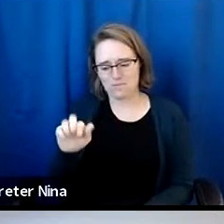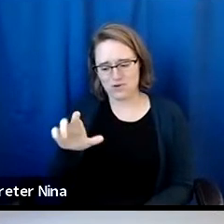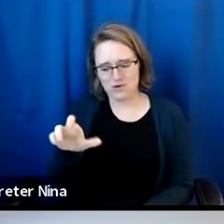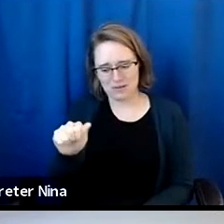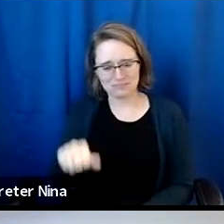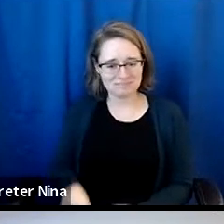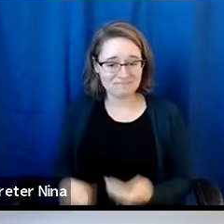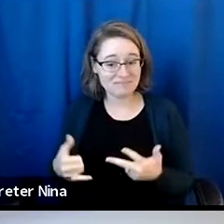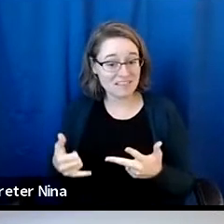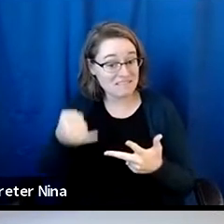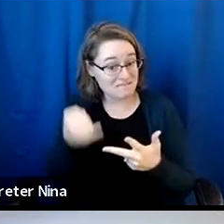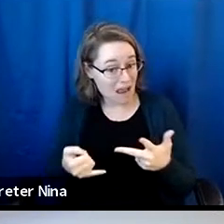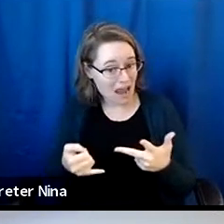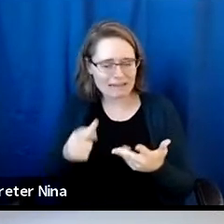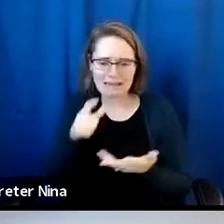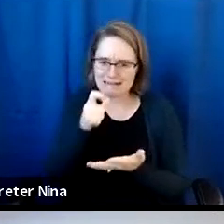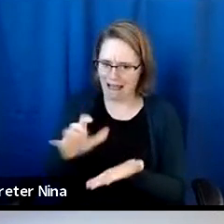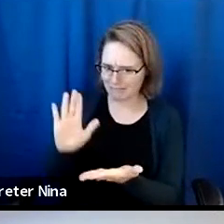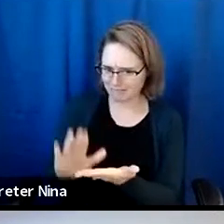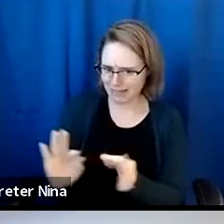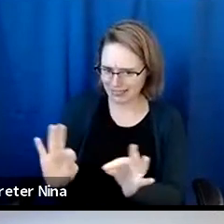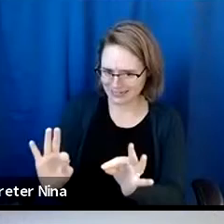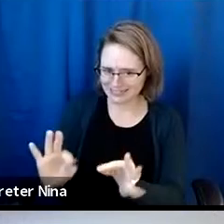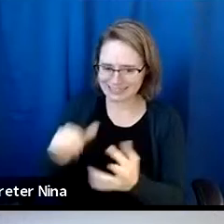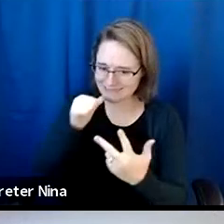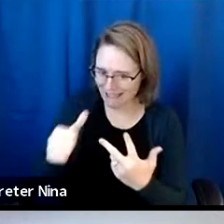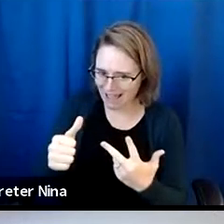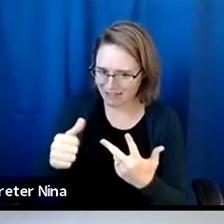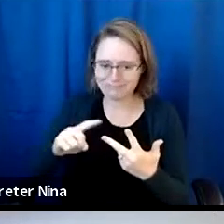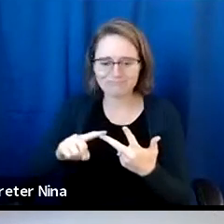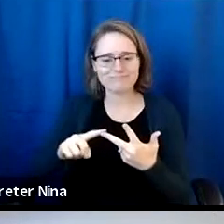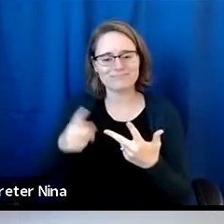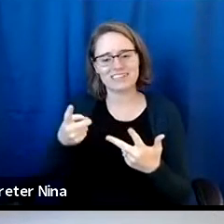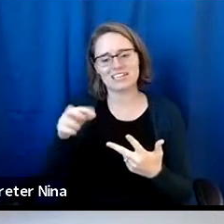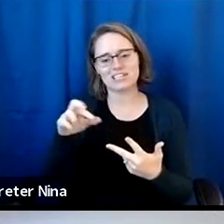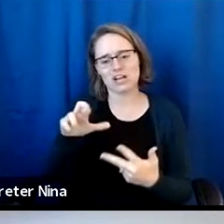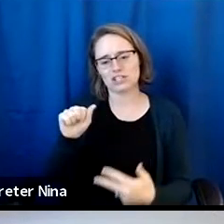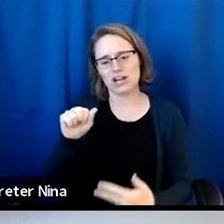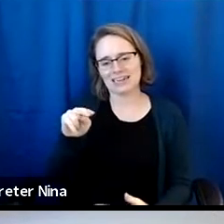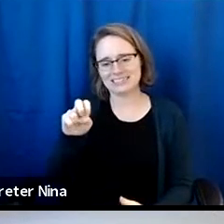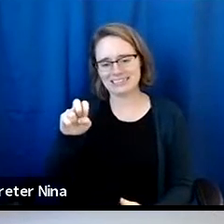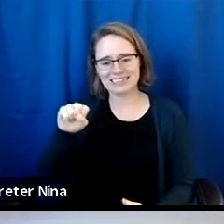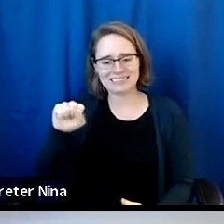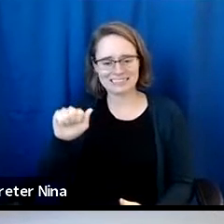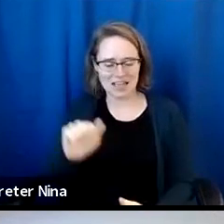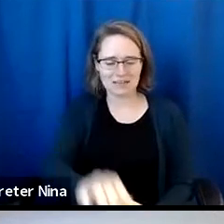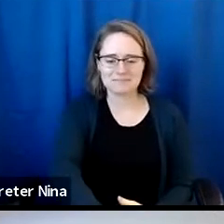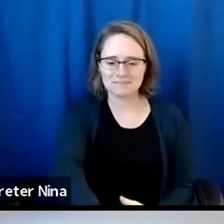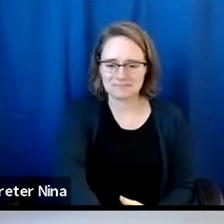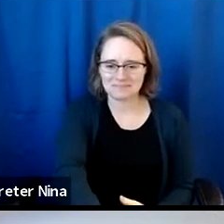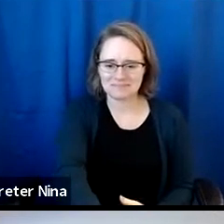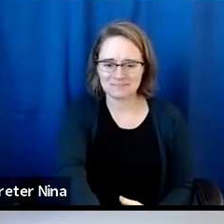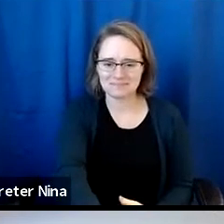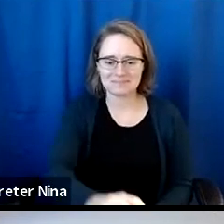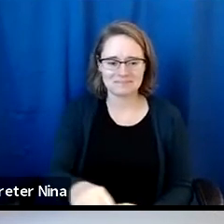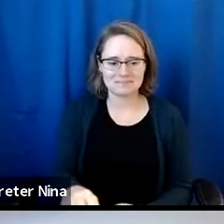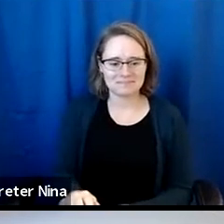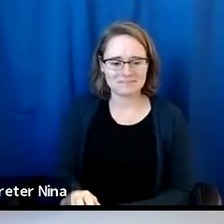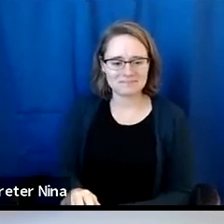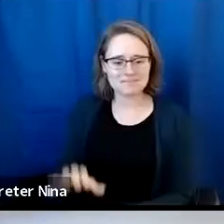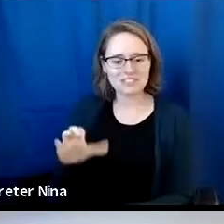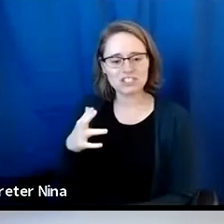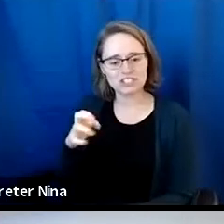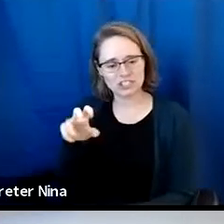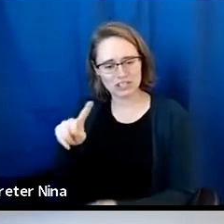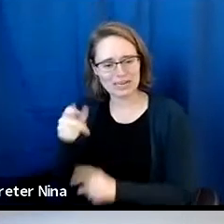Finally, but definitely not least, is we have Dr. Annesa Cheek, who is currently serving as the president for